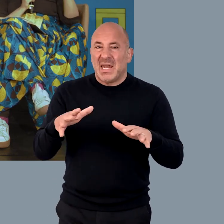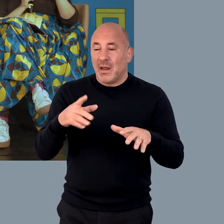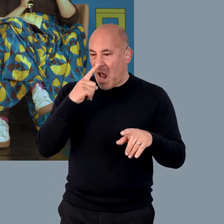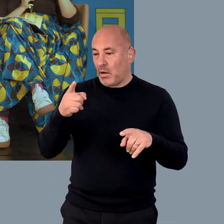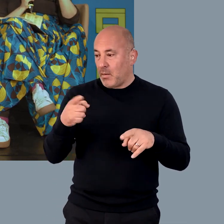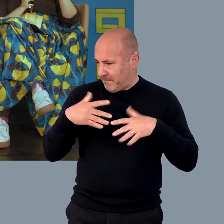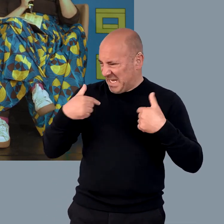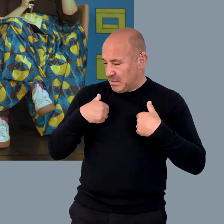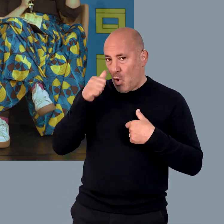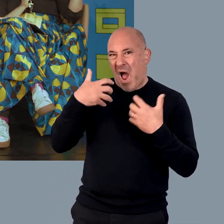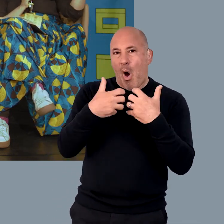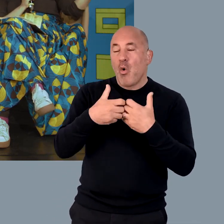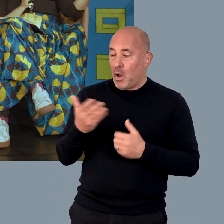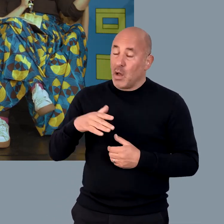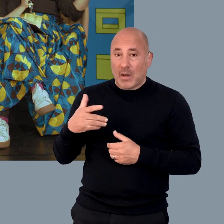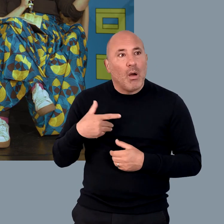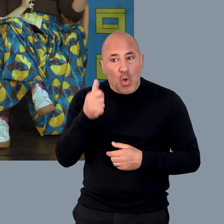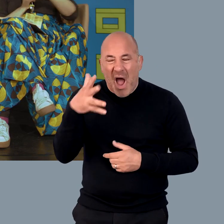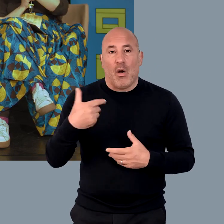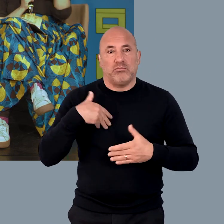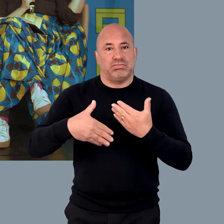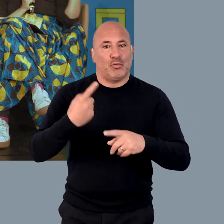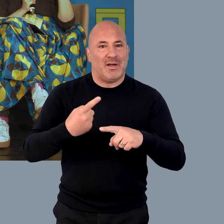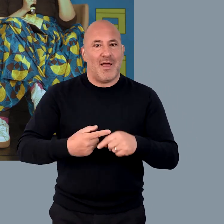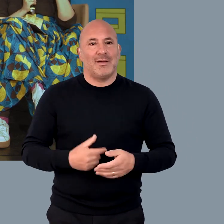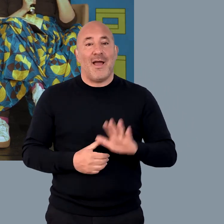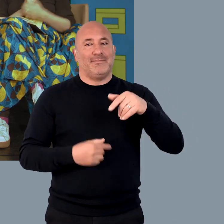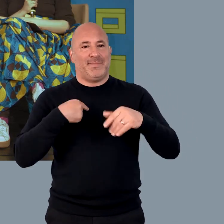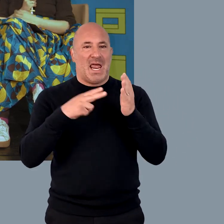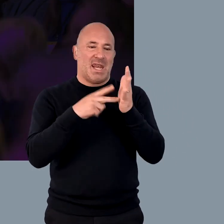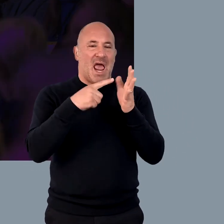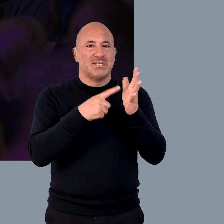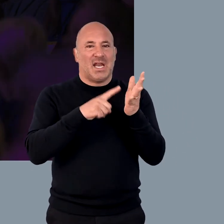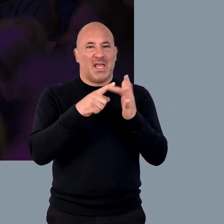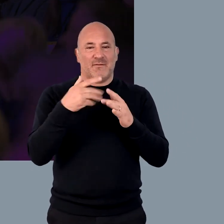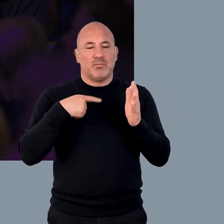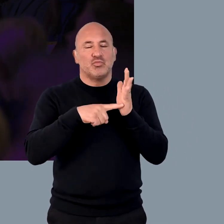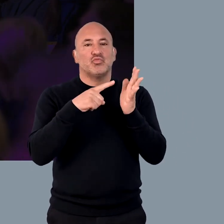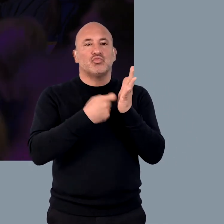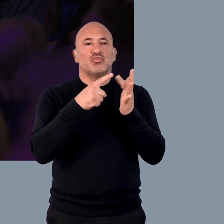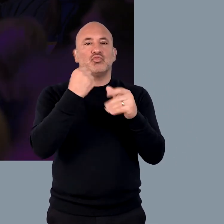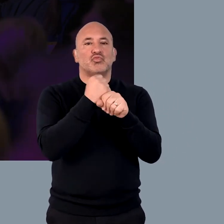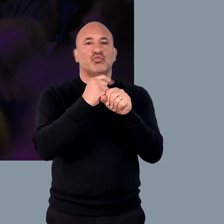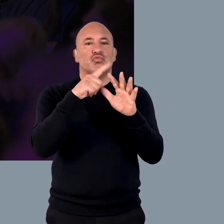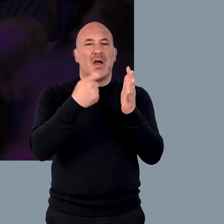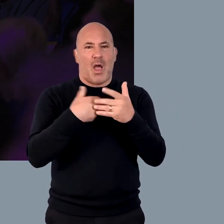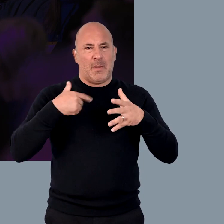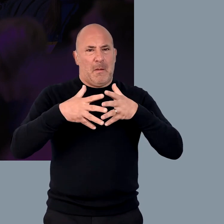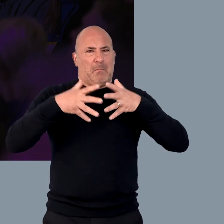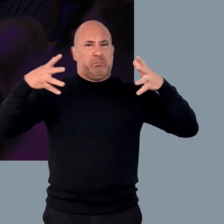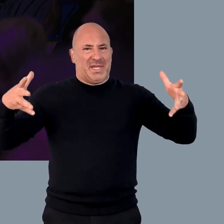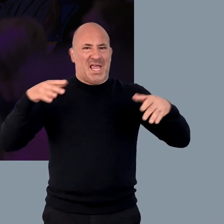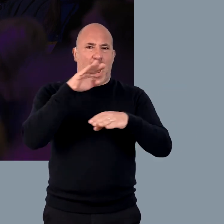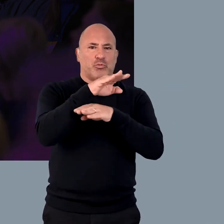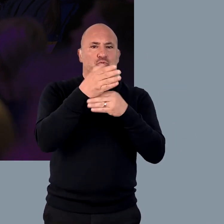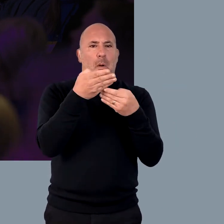faster. But those that have done it can bring everyone along faster. Hi, Natalie from Trigger. We make